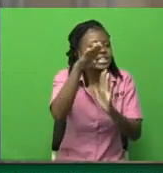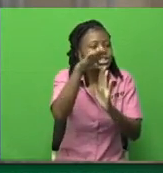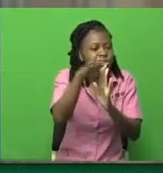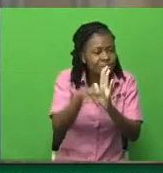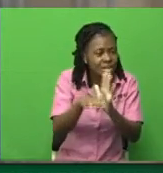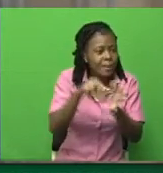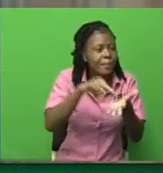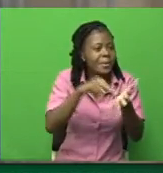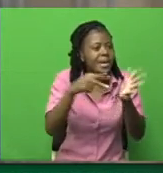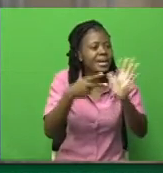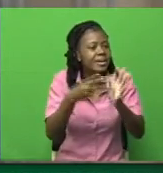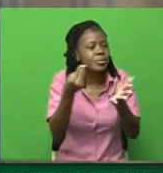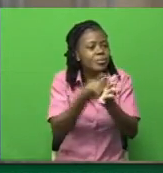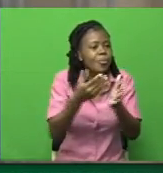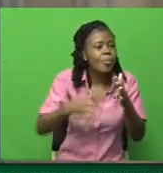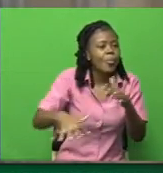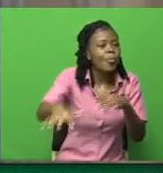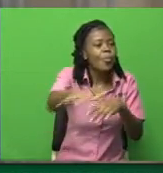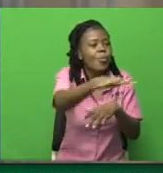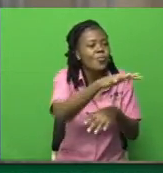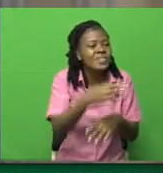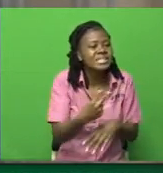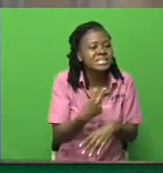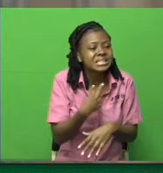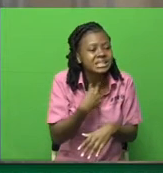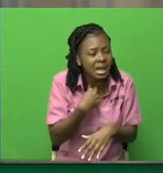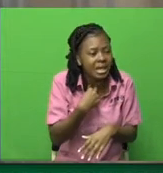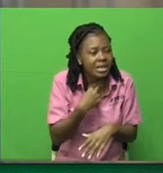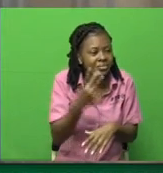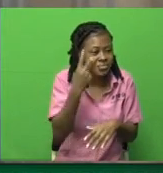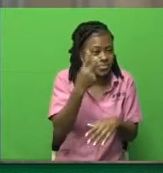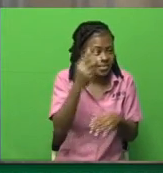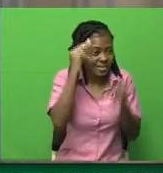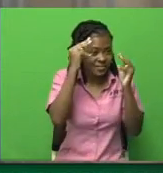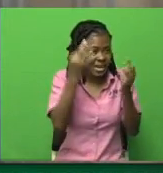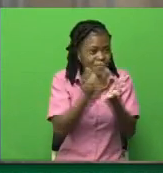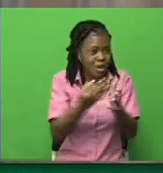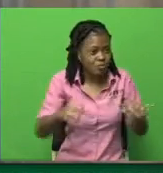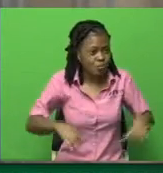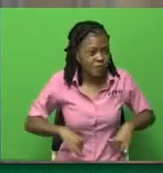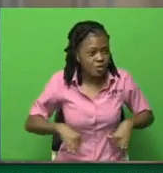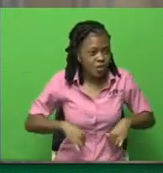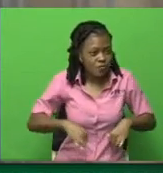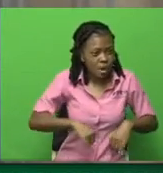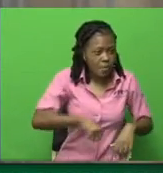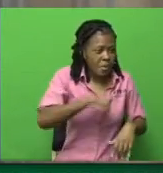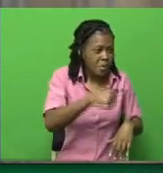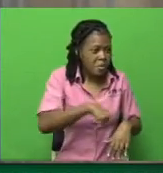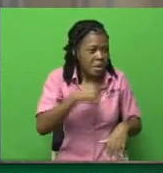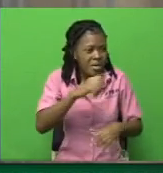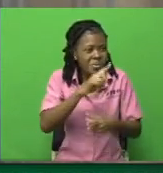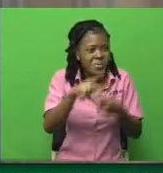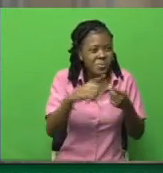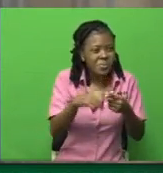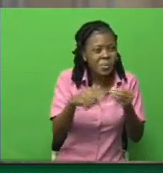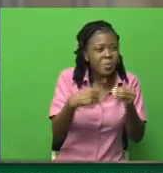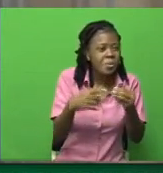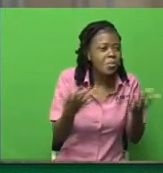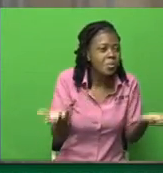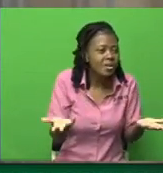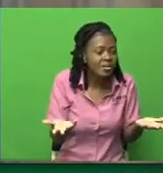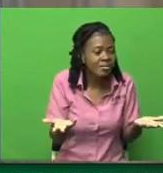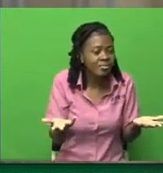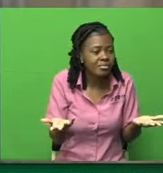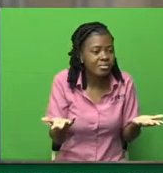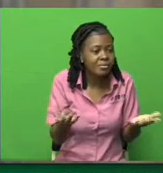nation it is also amazing how proud Minister seems to be of the so-called upgrade in the rating Outlook by standard and